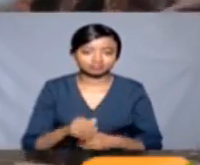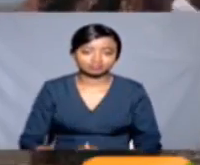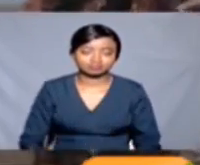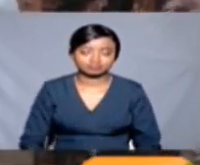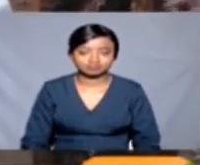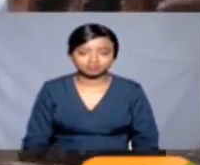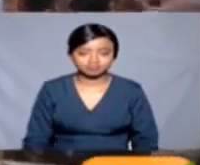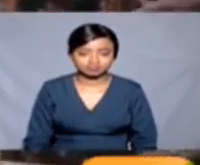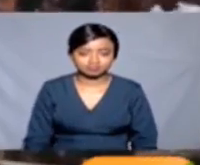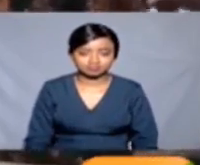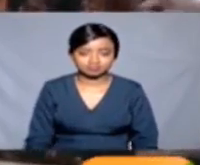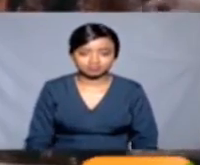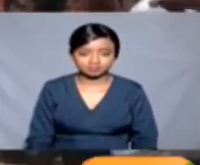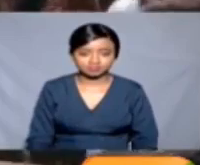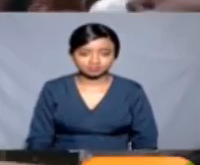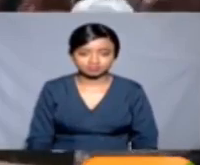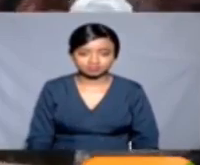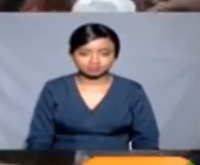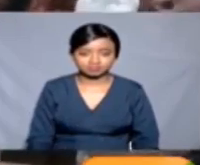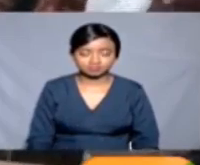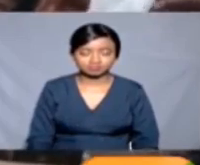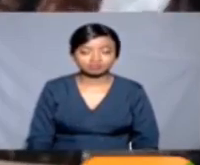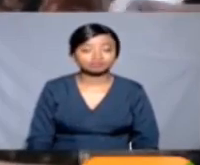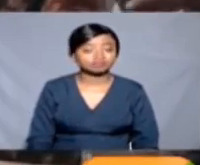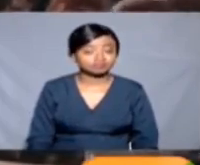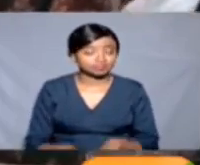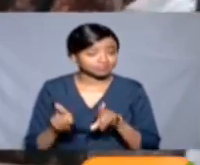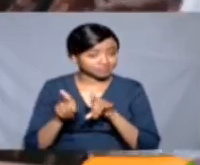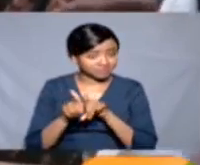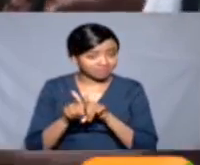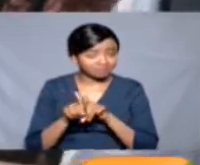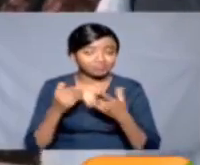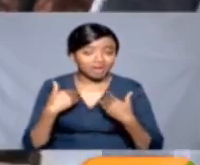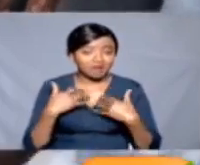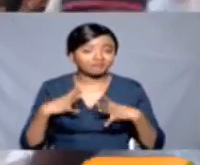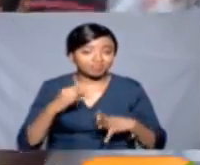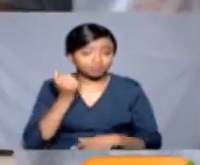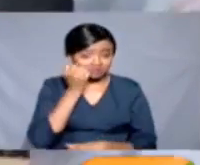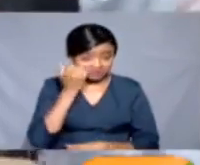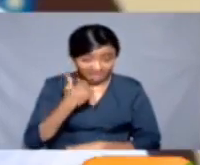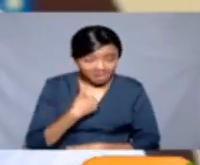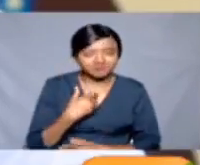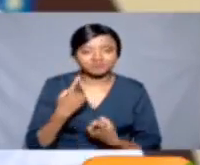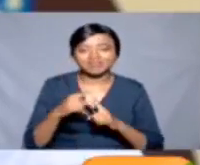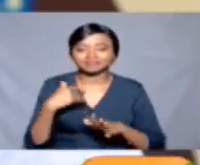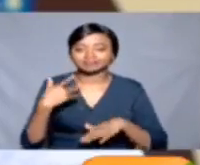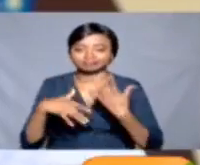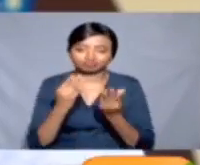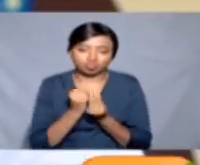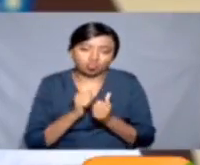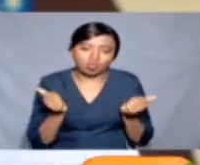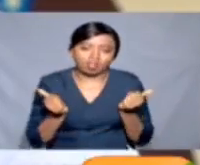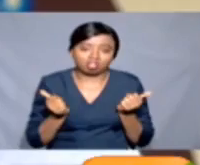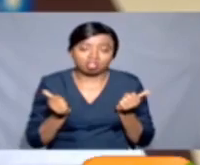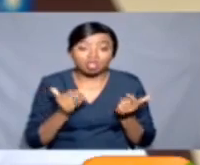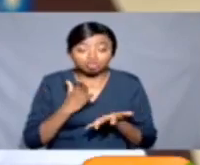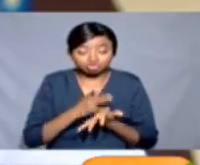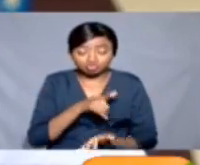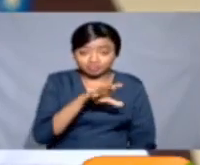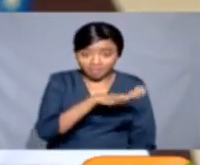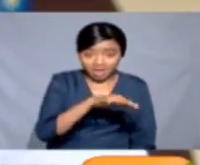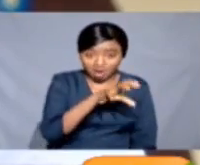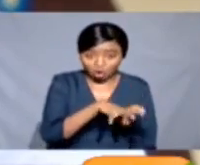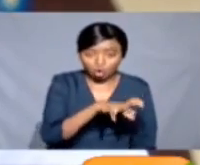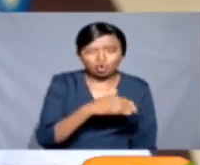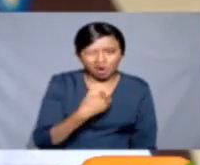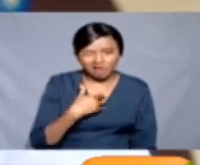But even in the time of Ebola, there are those who survive. Even in DRC, which is the affected country, there are still people